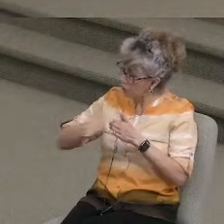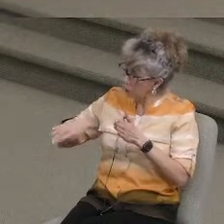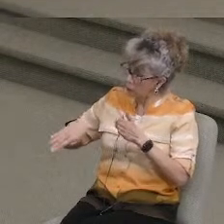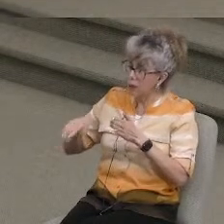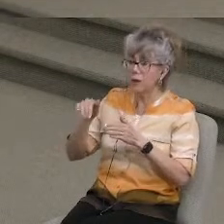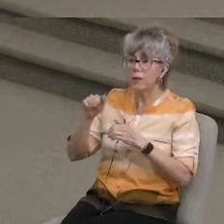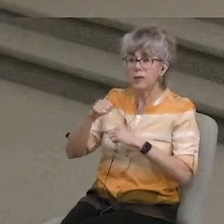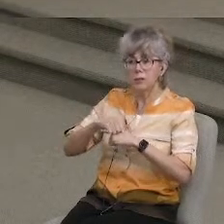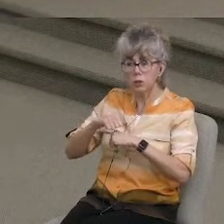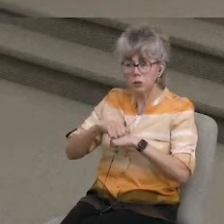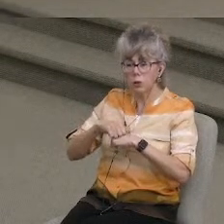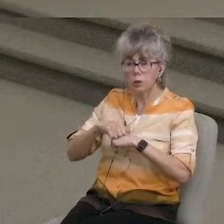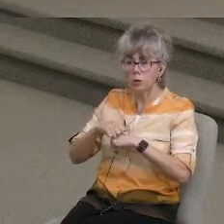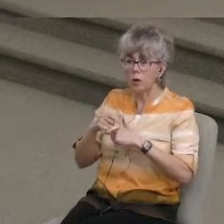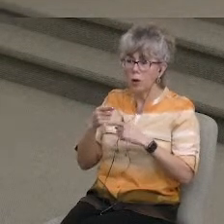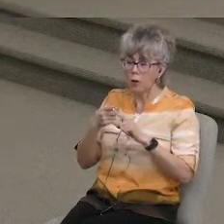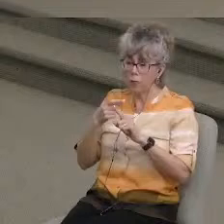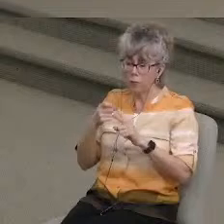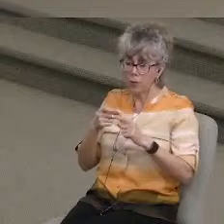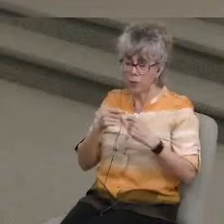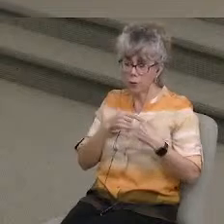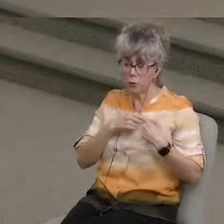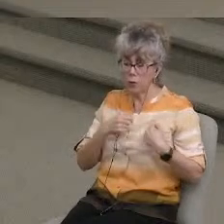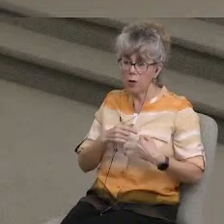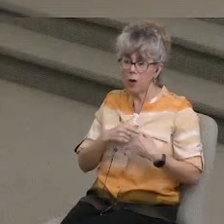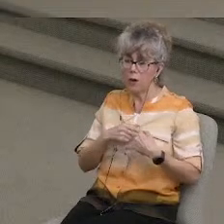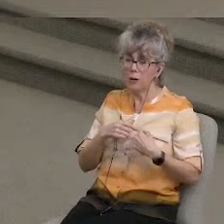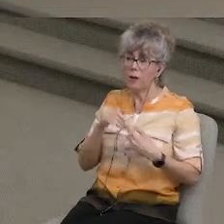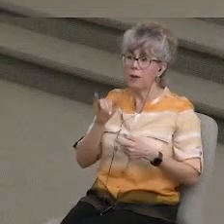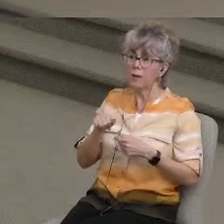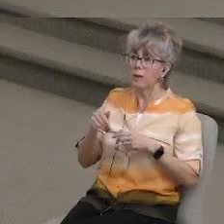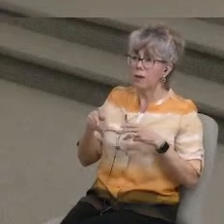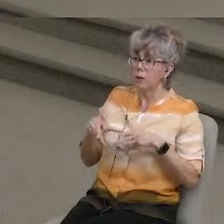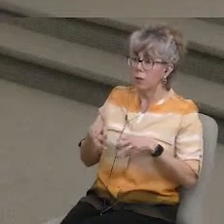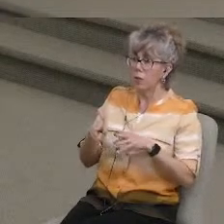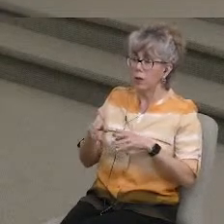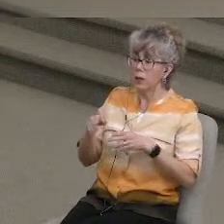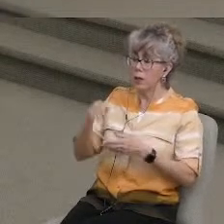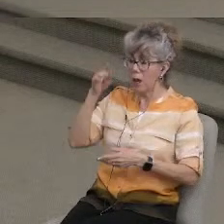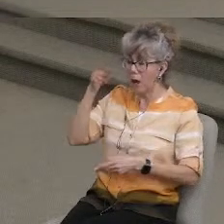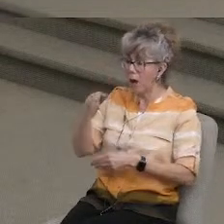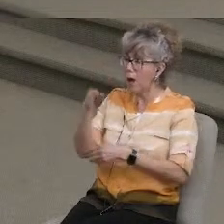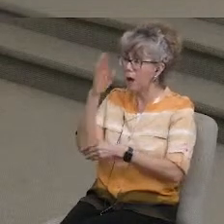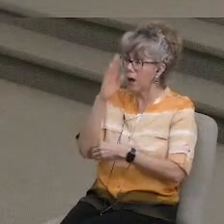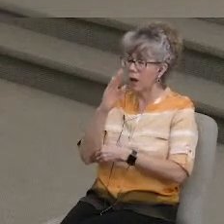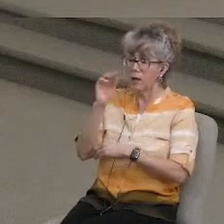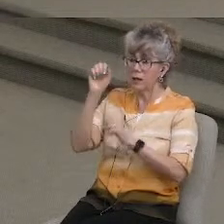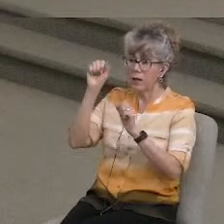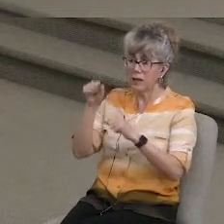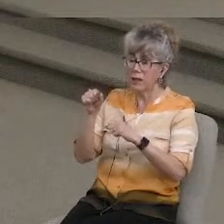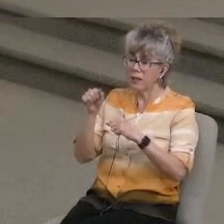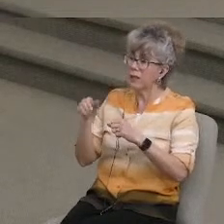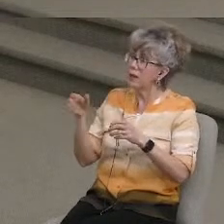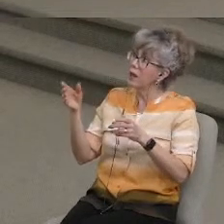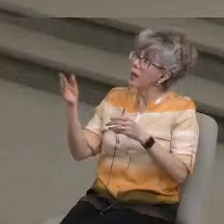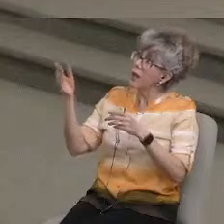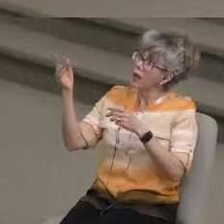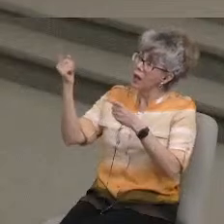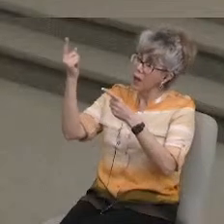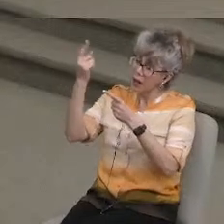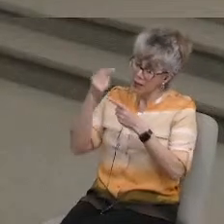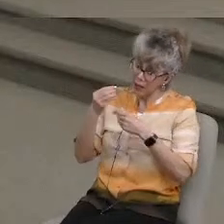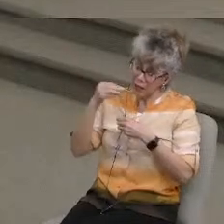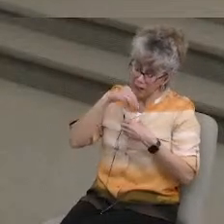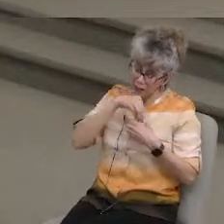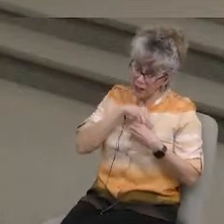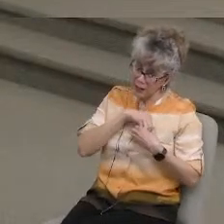morning. We're going to stand. We're going to encourage each other in song. And I pray that being here for you today was a blessing, and it was